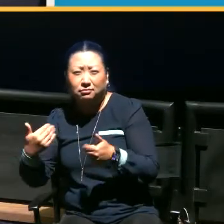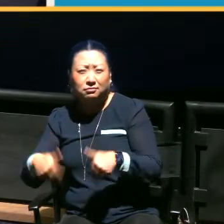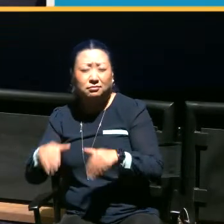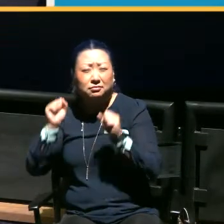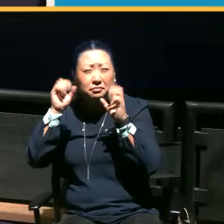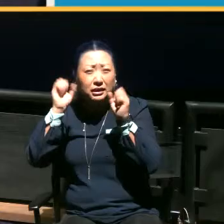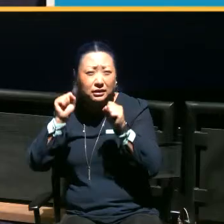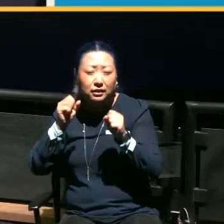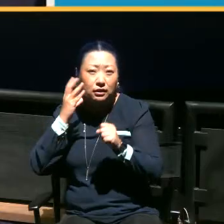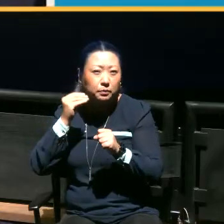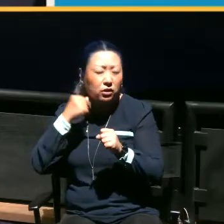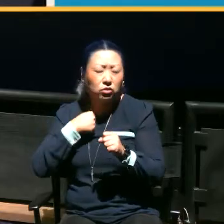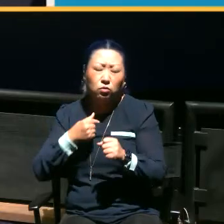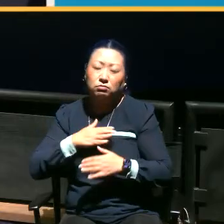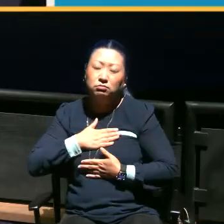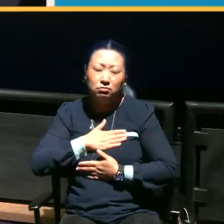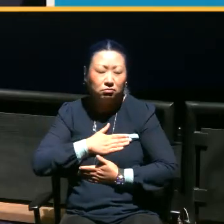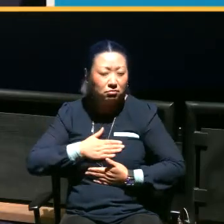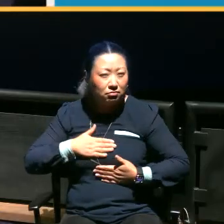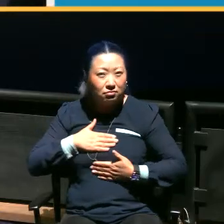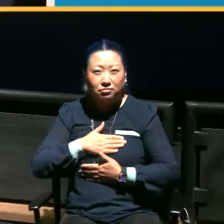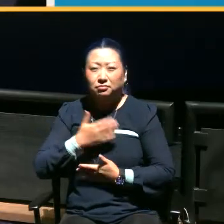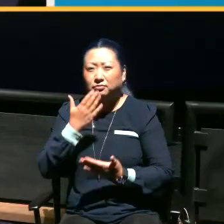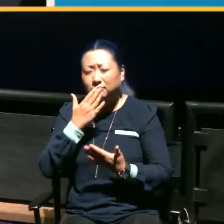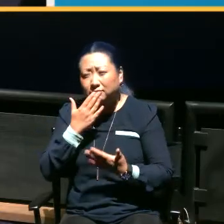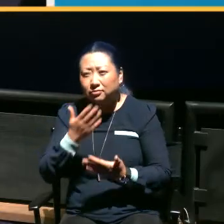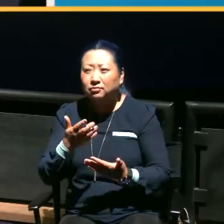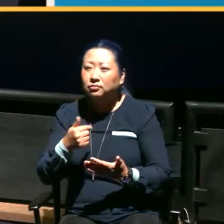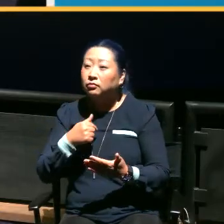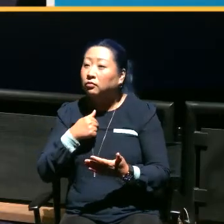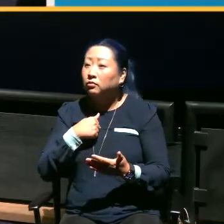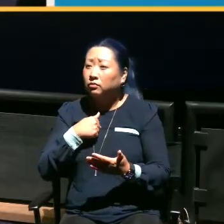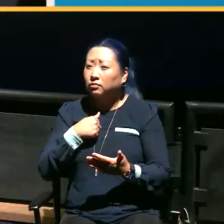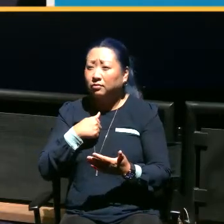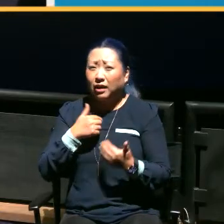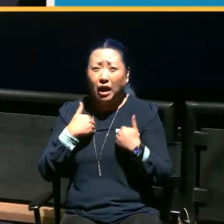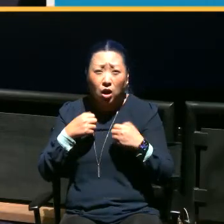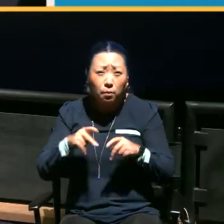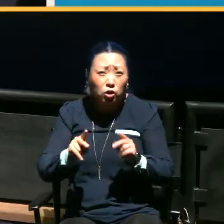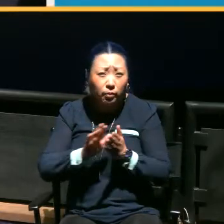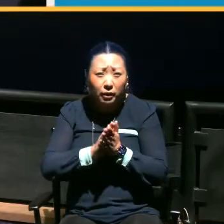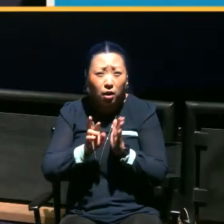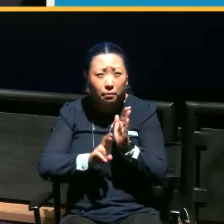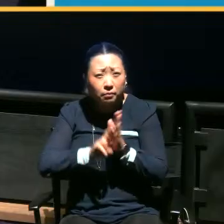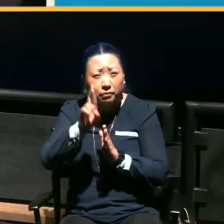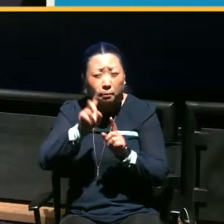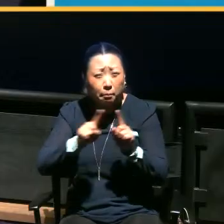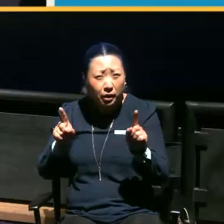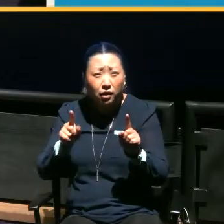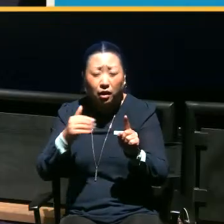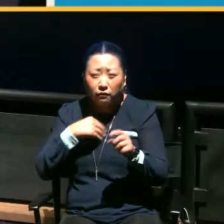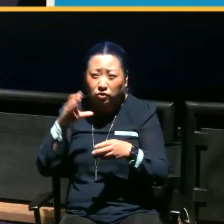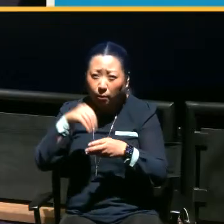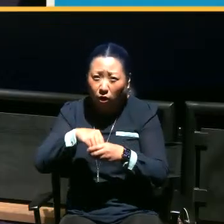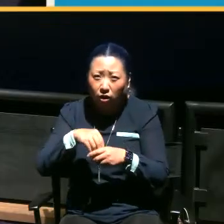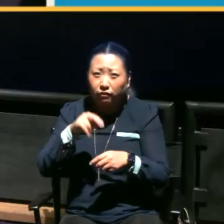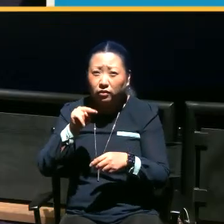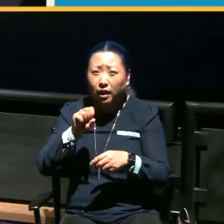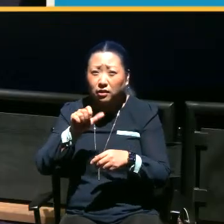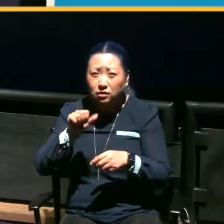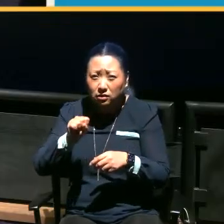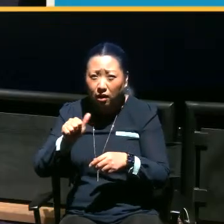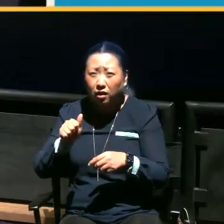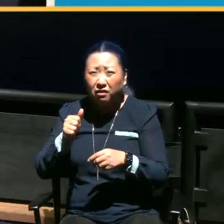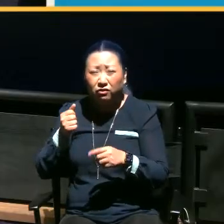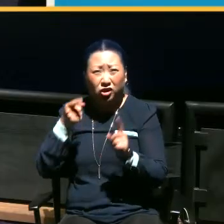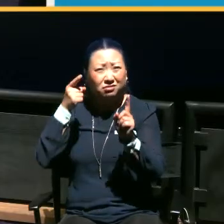amazing experience. I'm so grateful, not only to having a chance to become an astronaut and be part of NASA and the astronaut office all those years, but